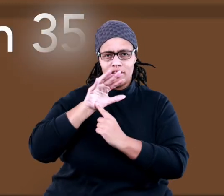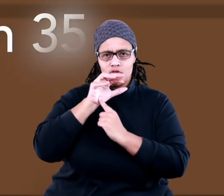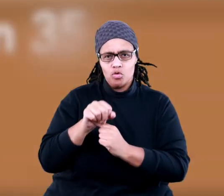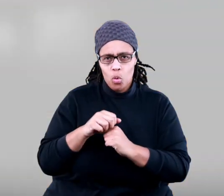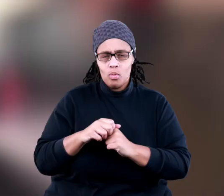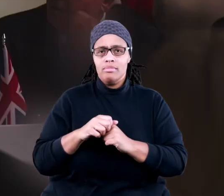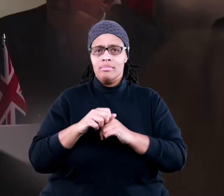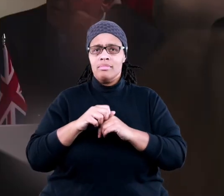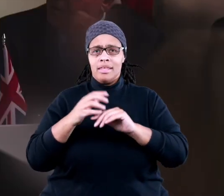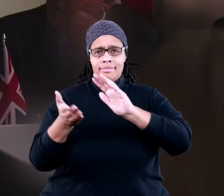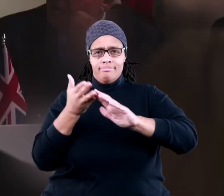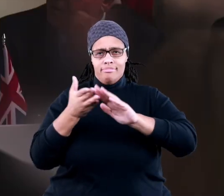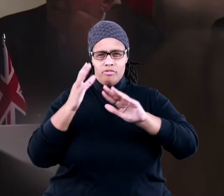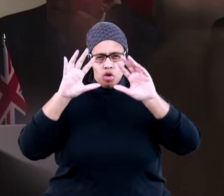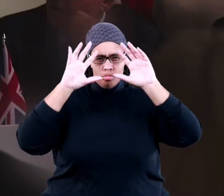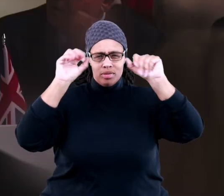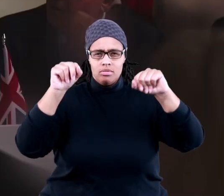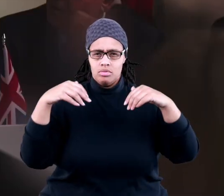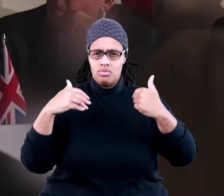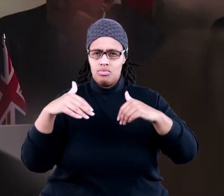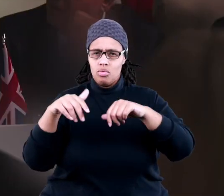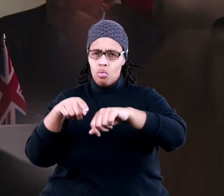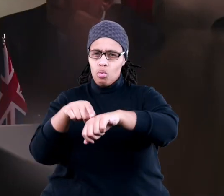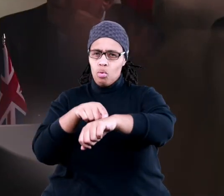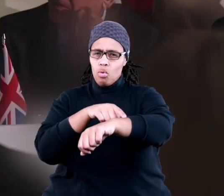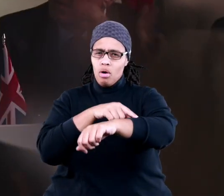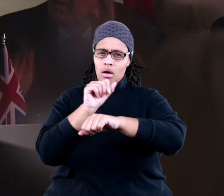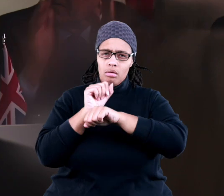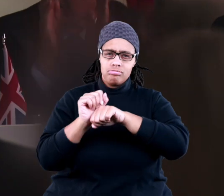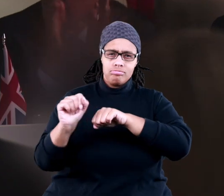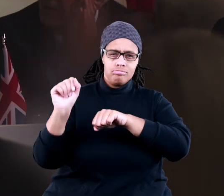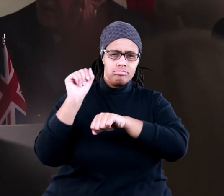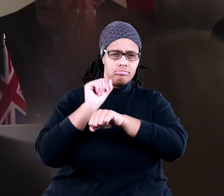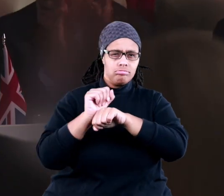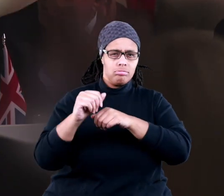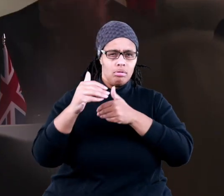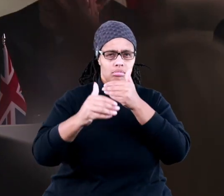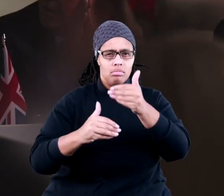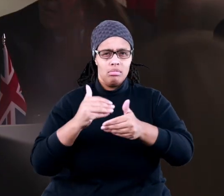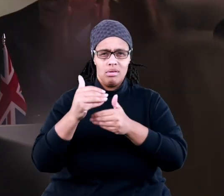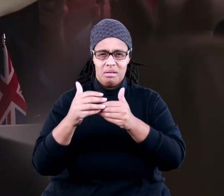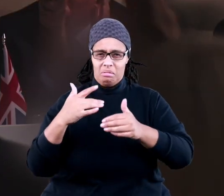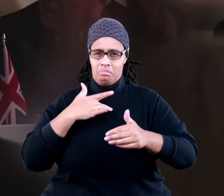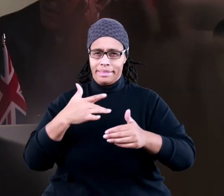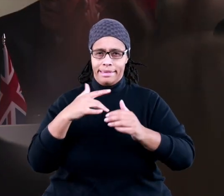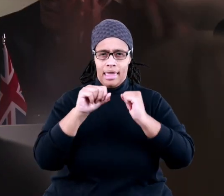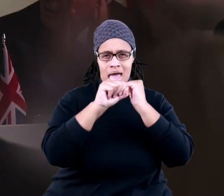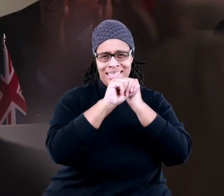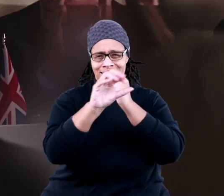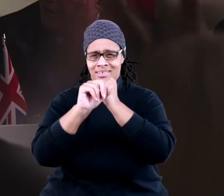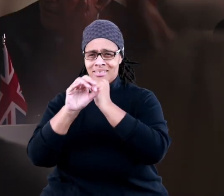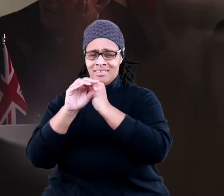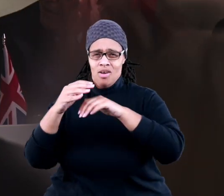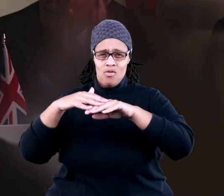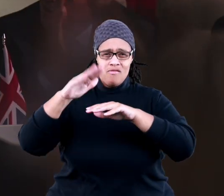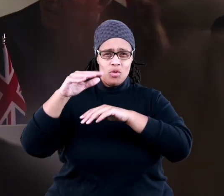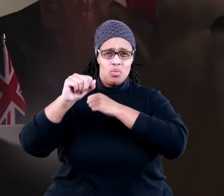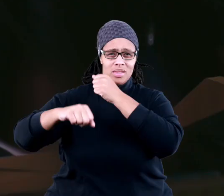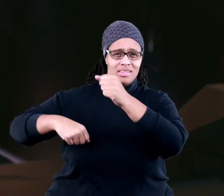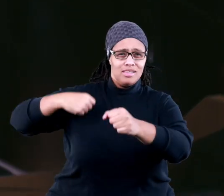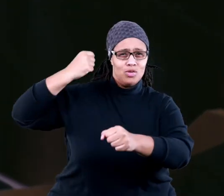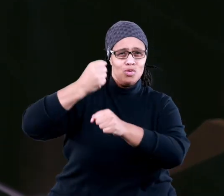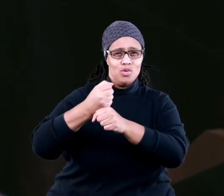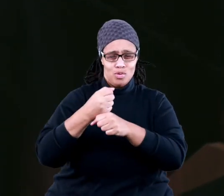years old. Running for president is a long, laborious process, and campaigns typically last more than a